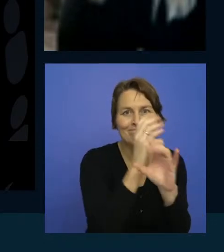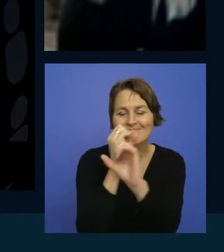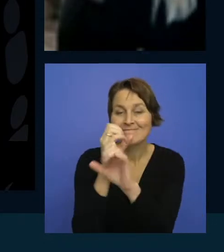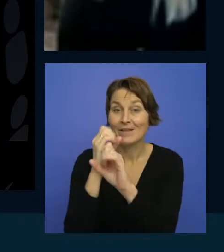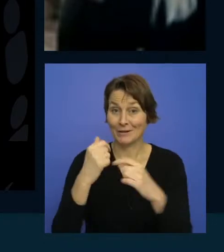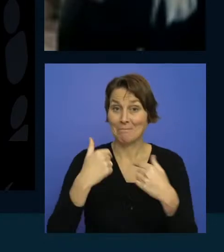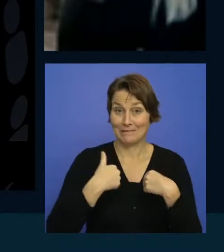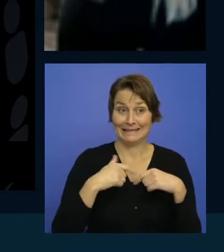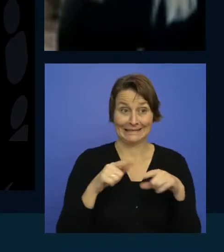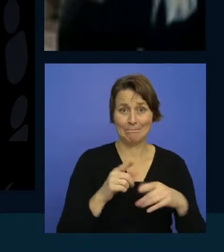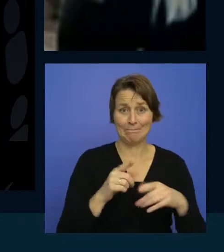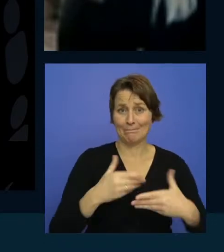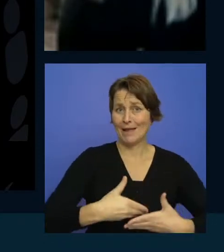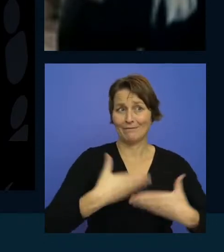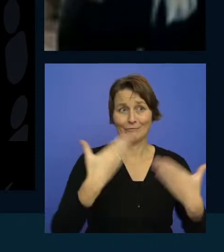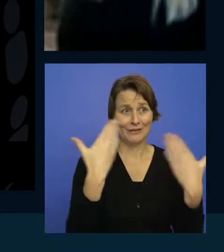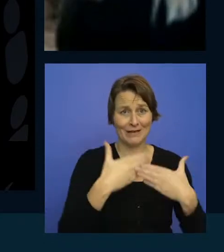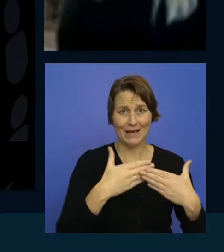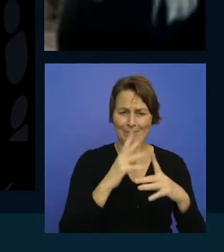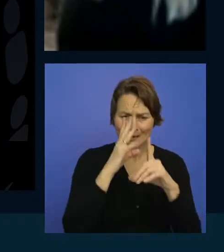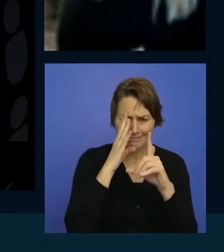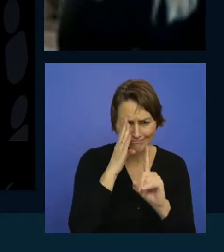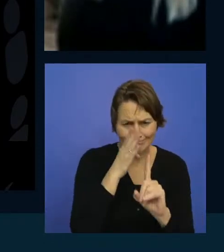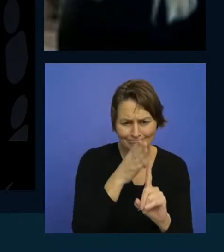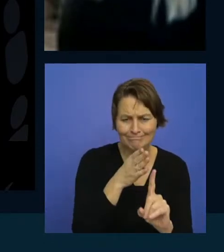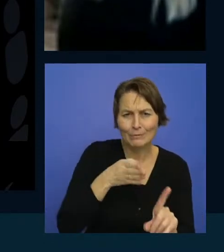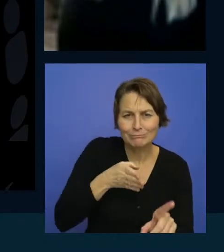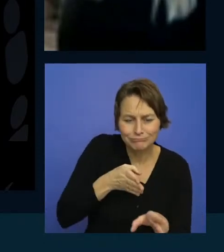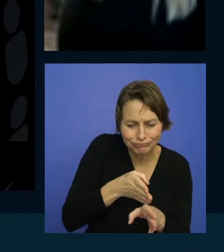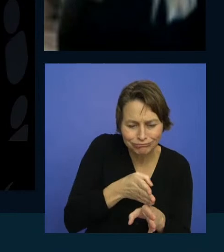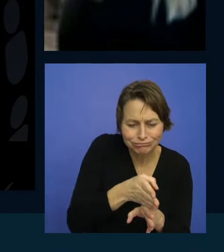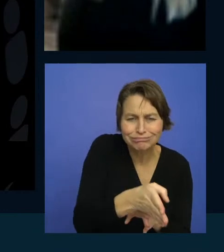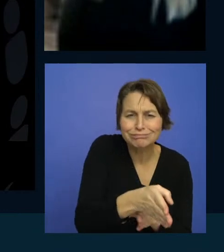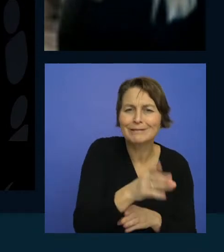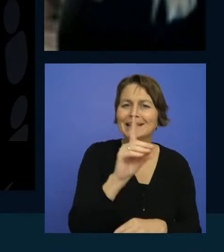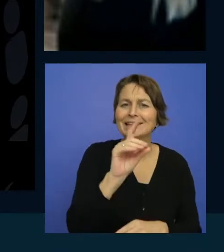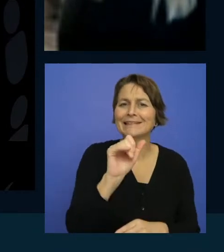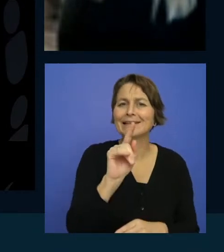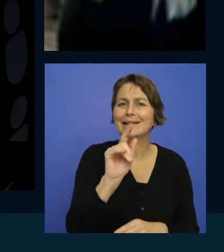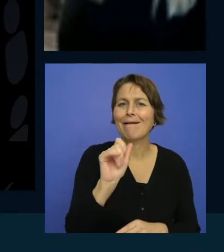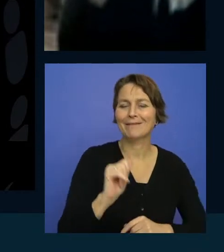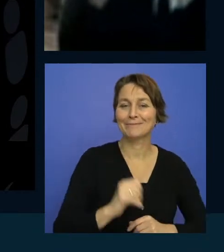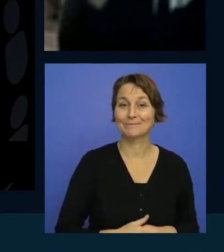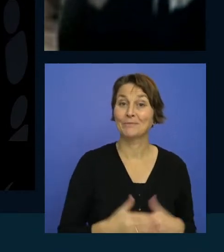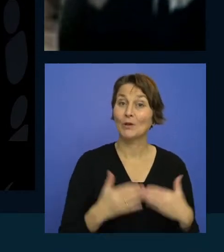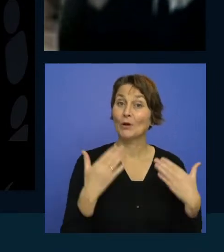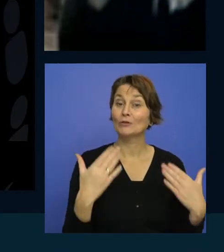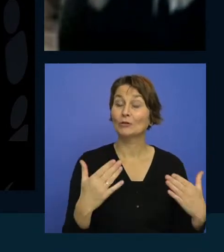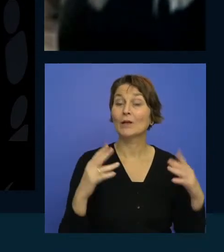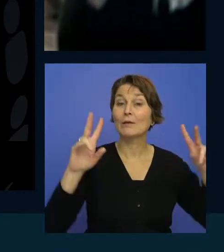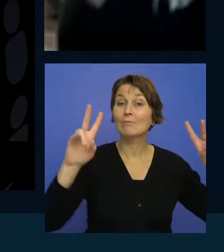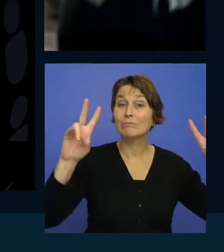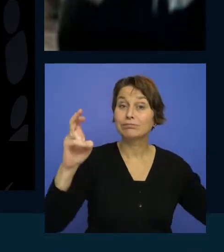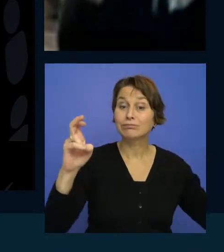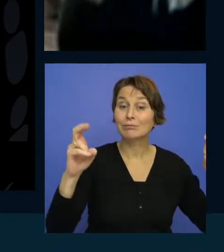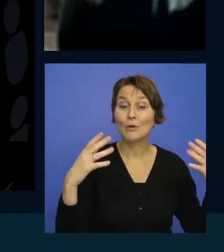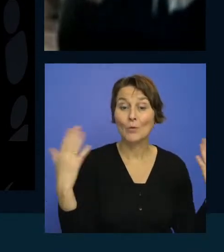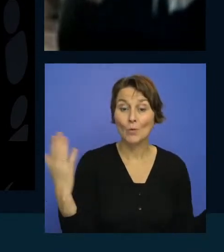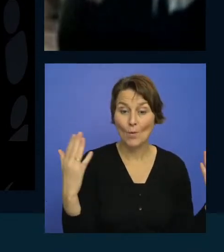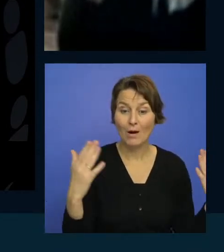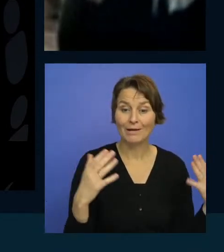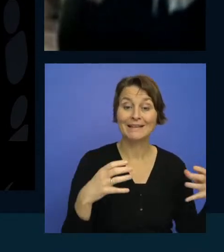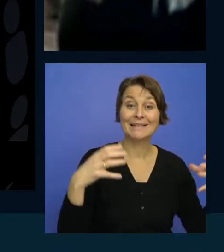on a daily basis. And today I will be talking about Power BI and Teams,